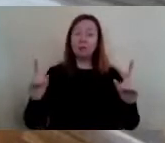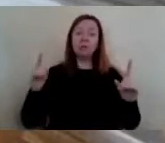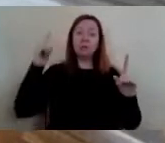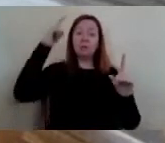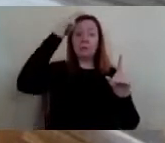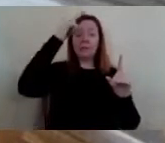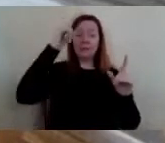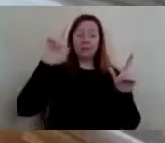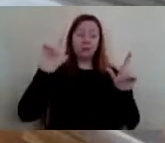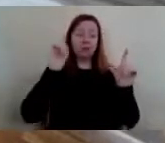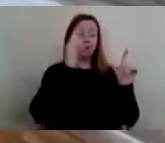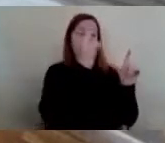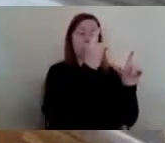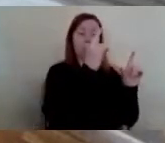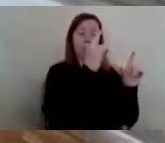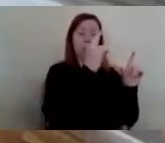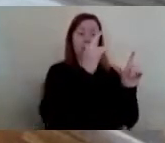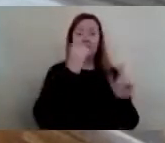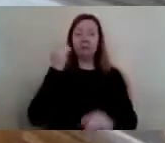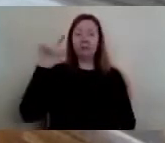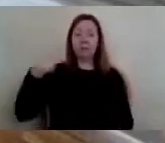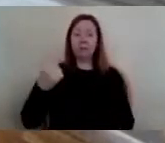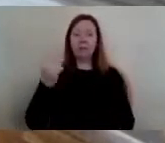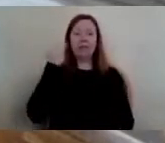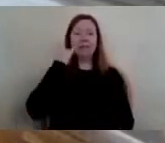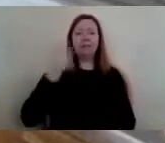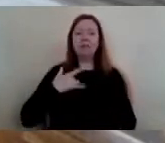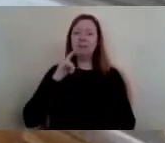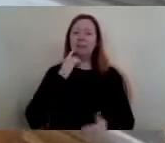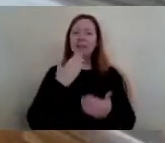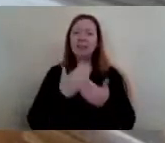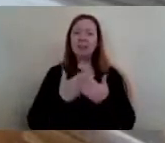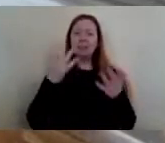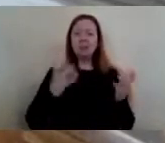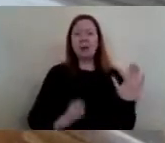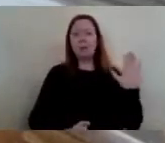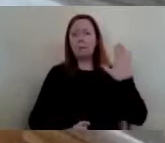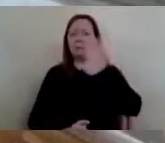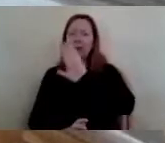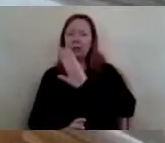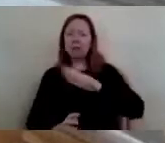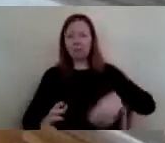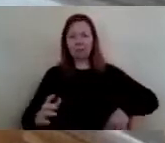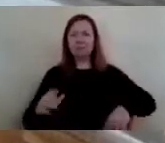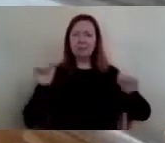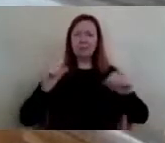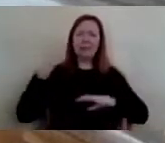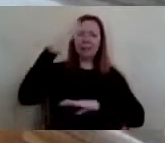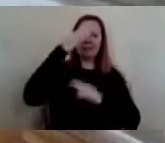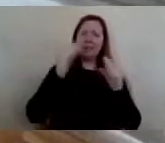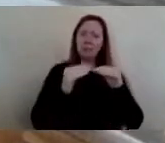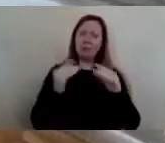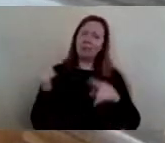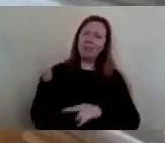slightly turning at the torso only. If you're feeling really good and you want to push those obliques, you can reach a little bit